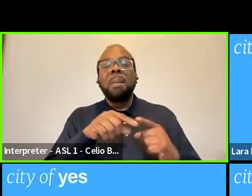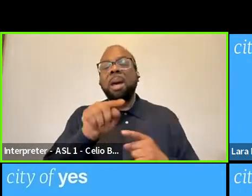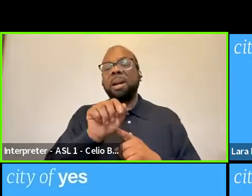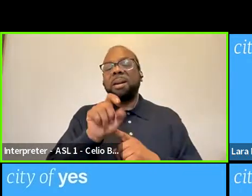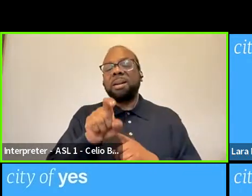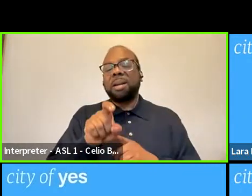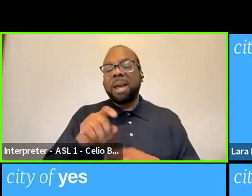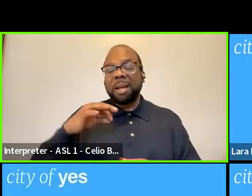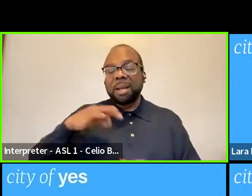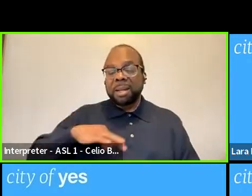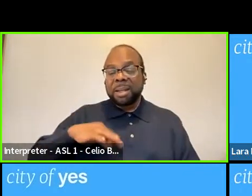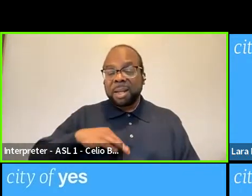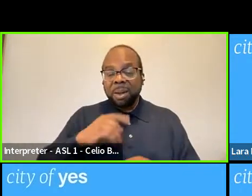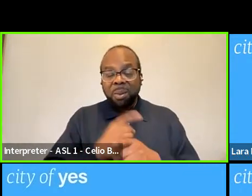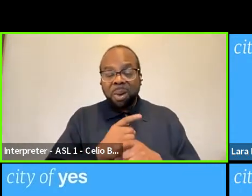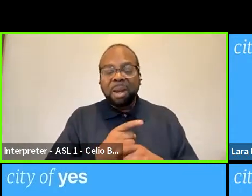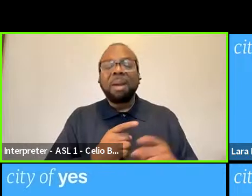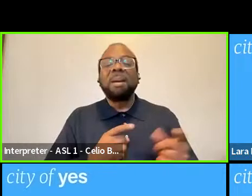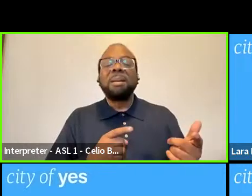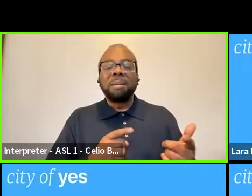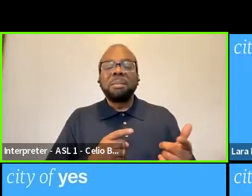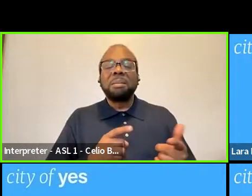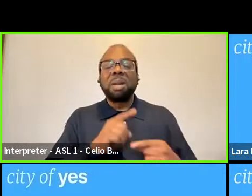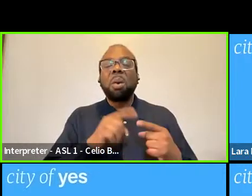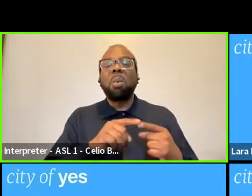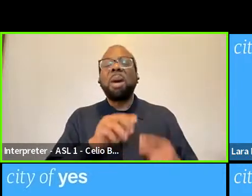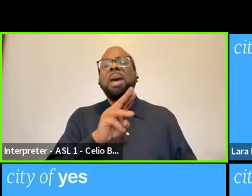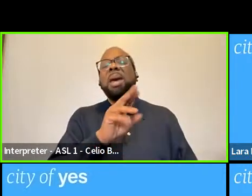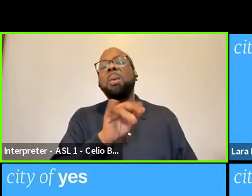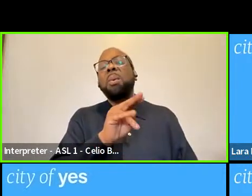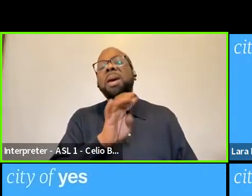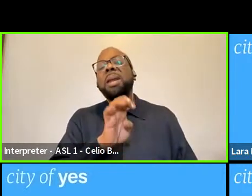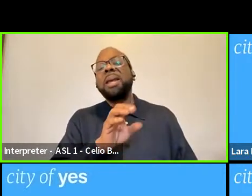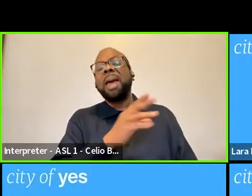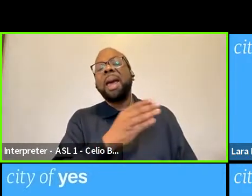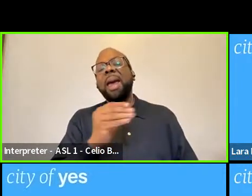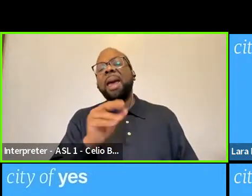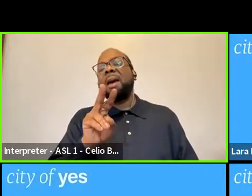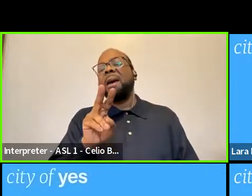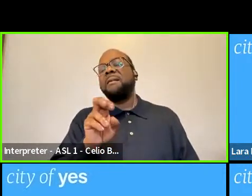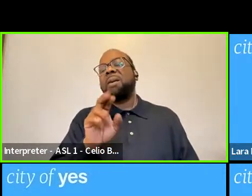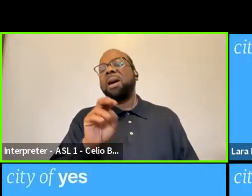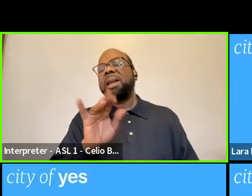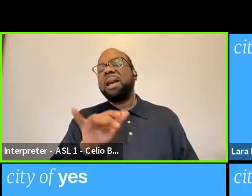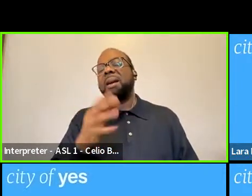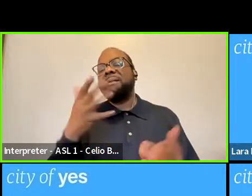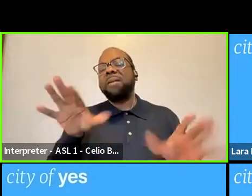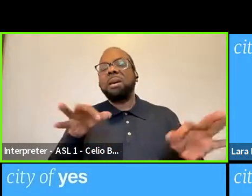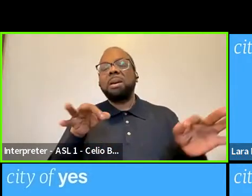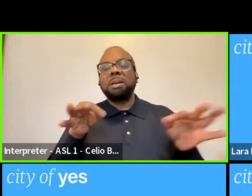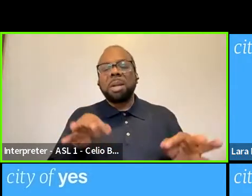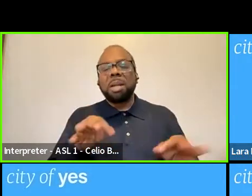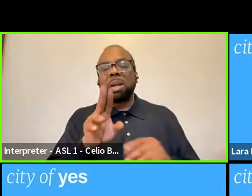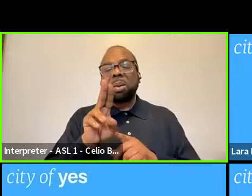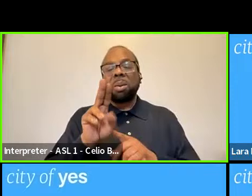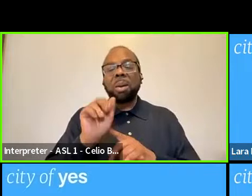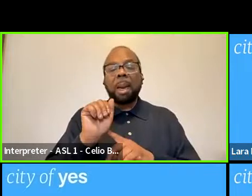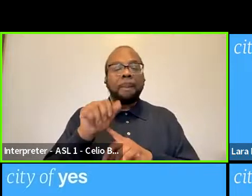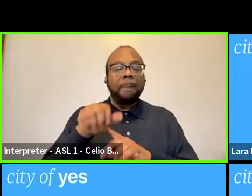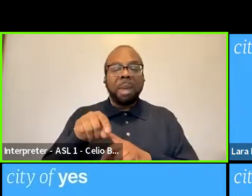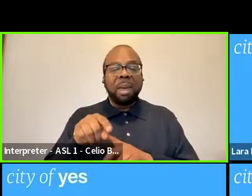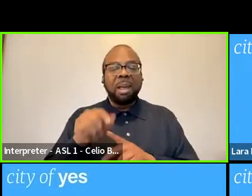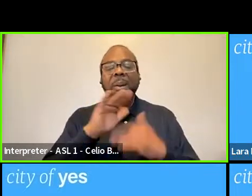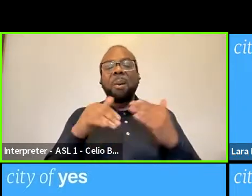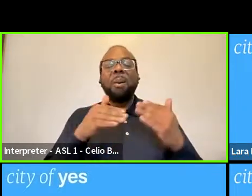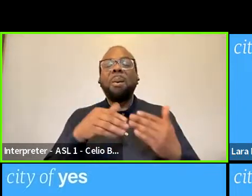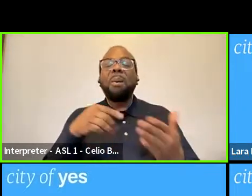believe. As Winnie and Veronica laid out in the presentation, UAP, like all the affordable